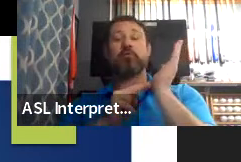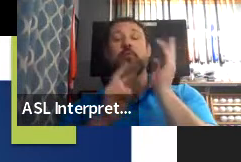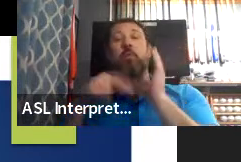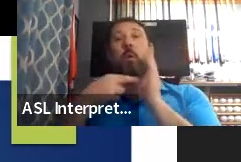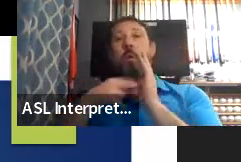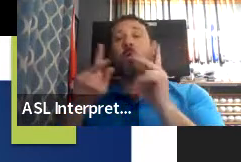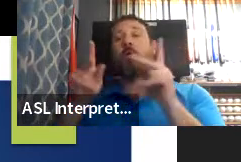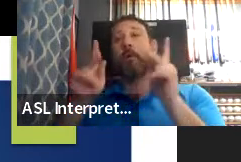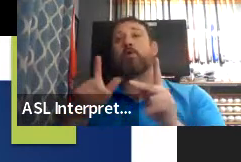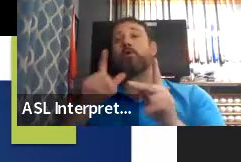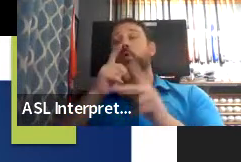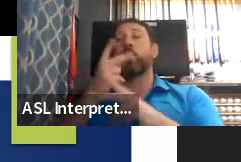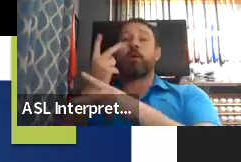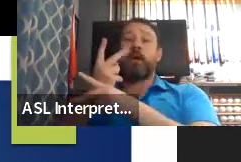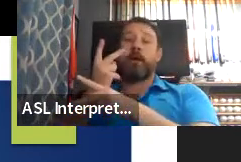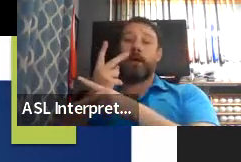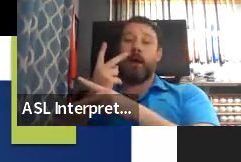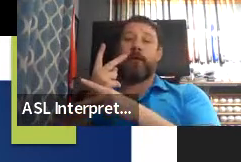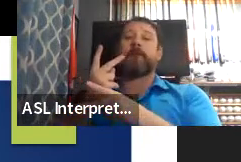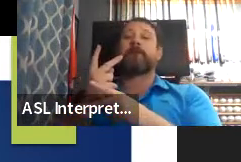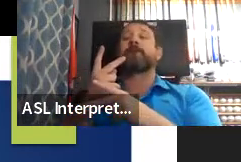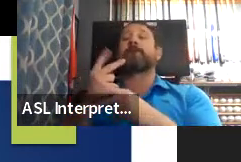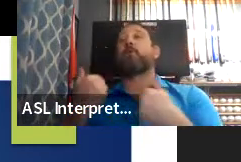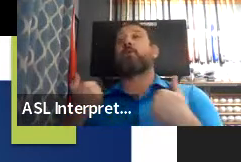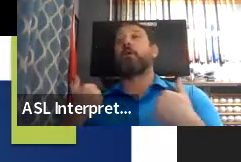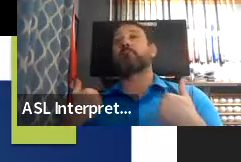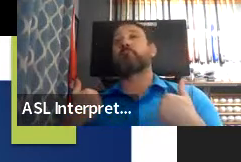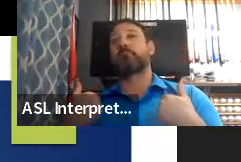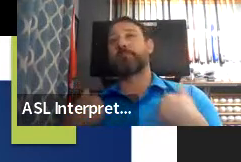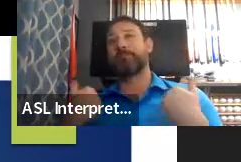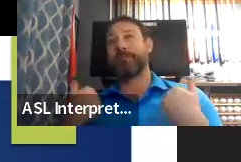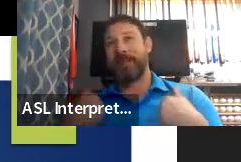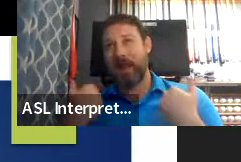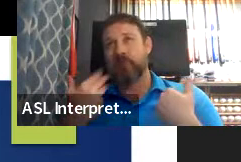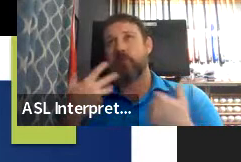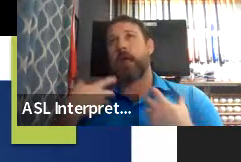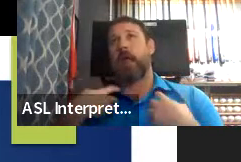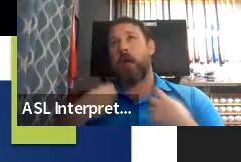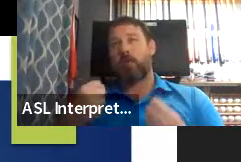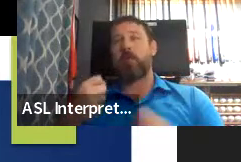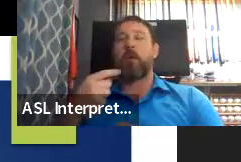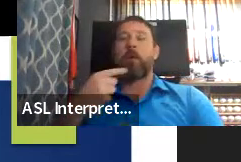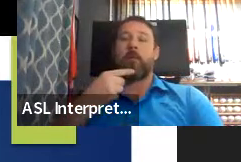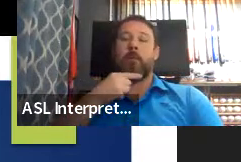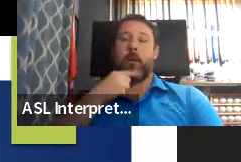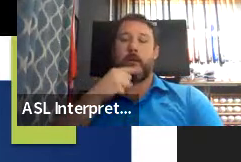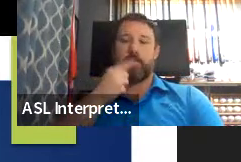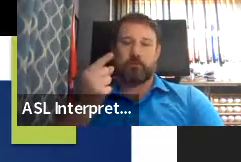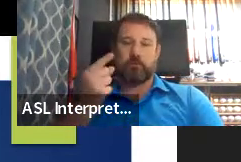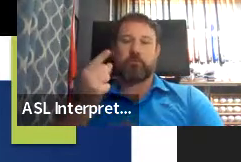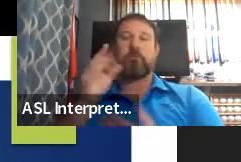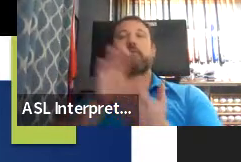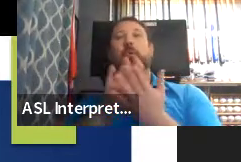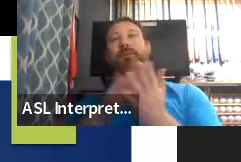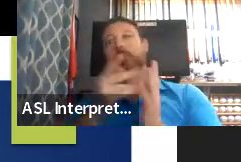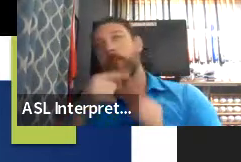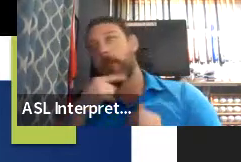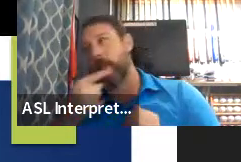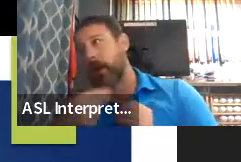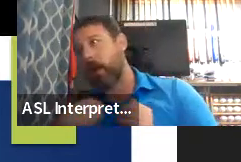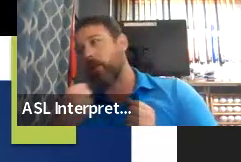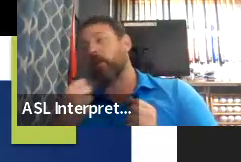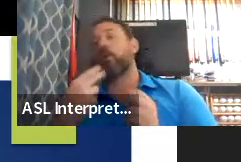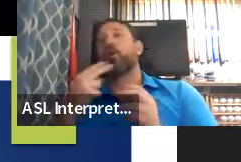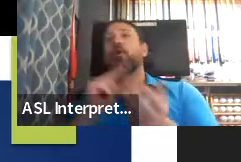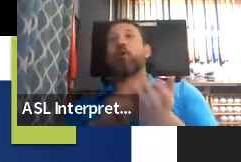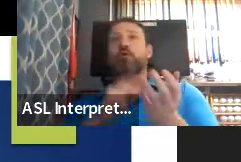is caring for the pediatric public health population. So school nurses are public health nurses for